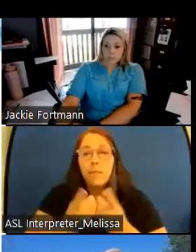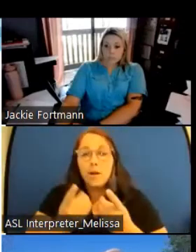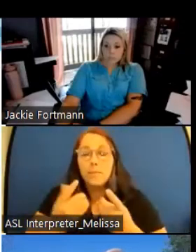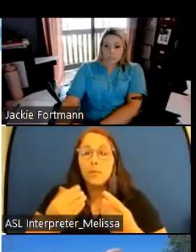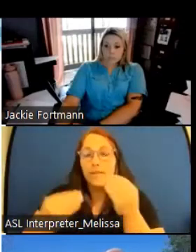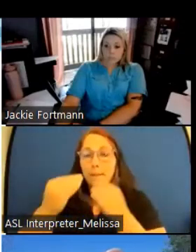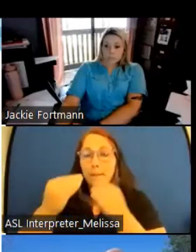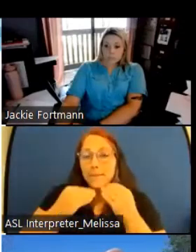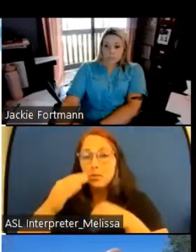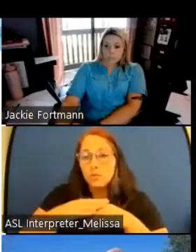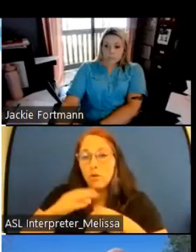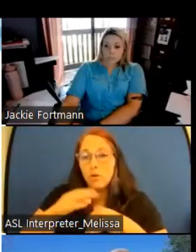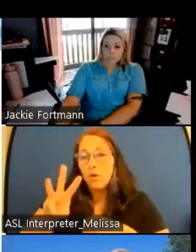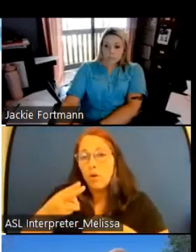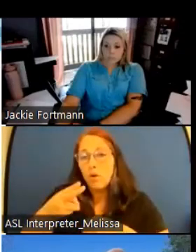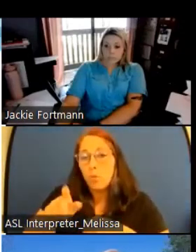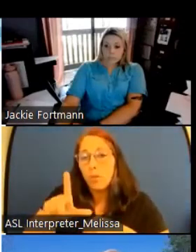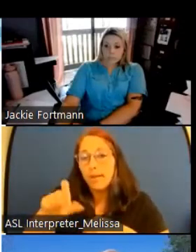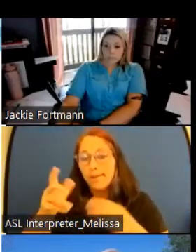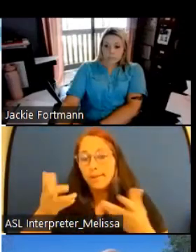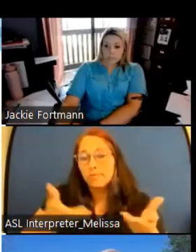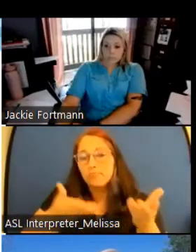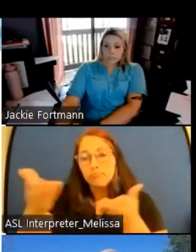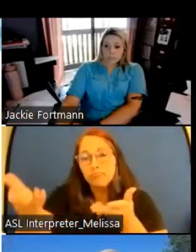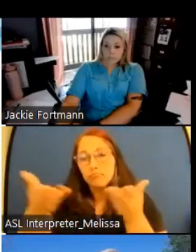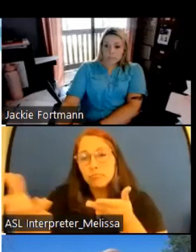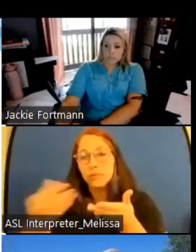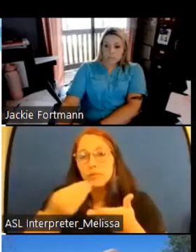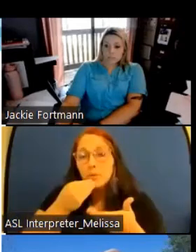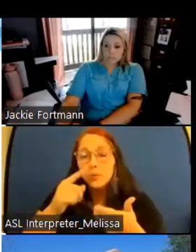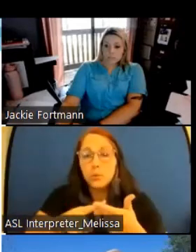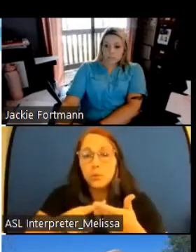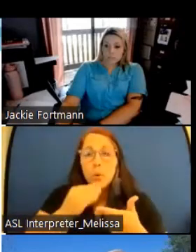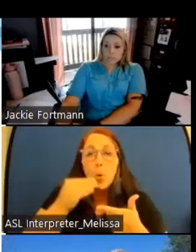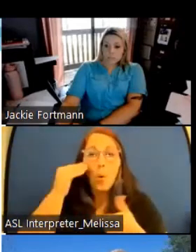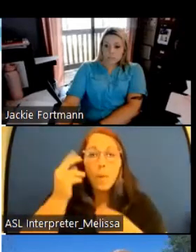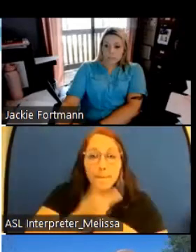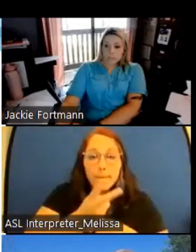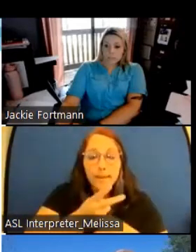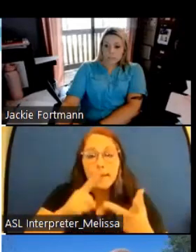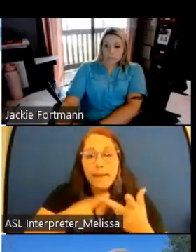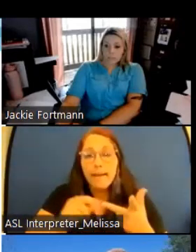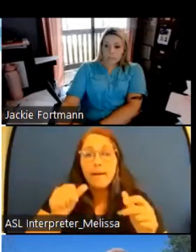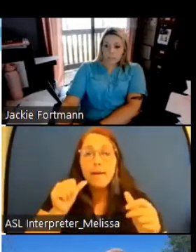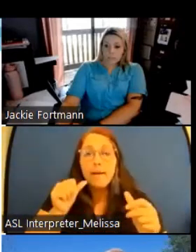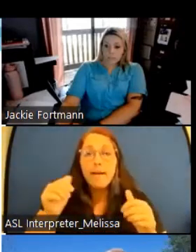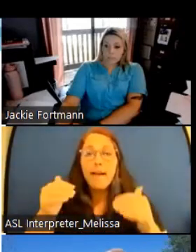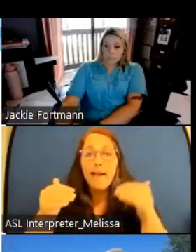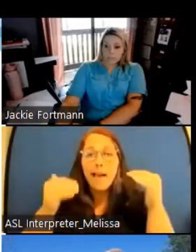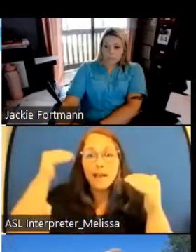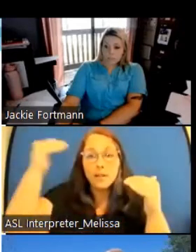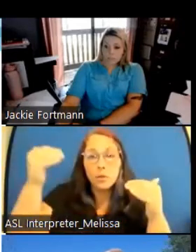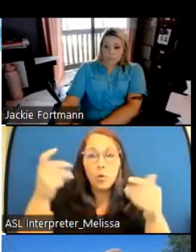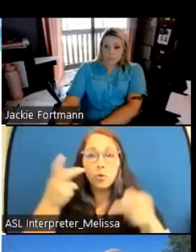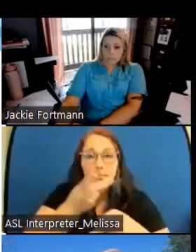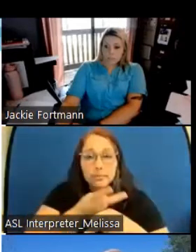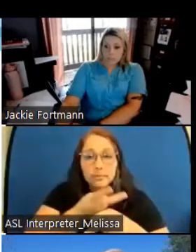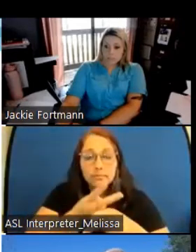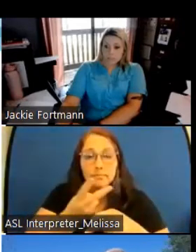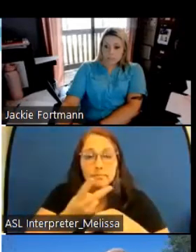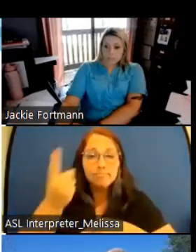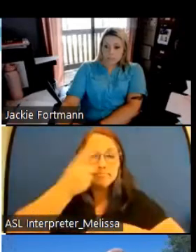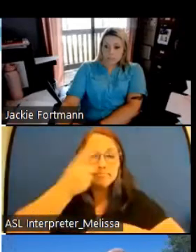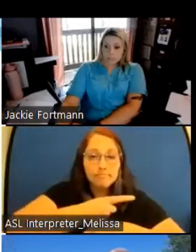Wheels delivery, home care, adult daycare, active lifestyle centers with